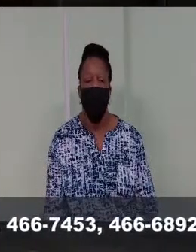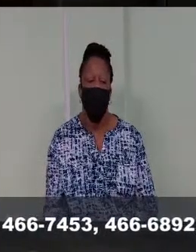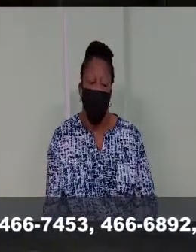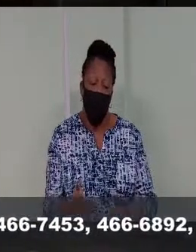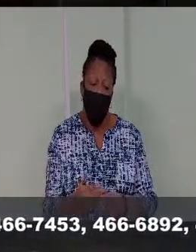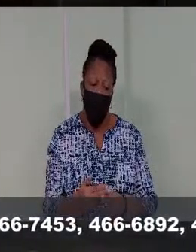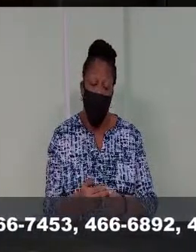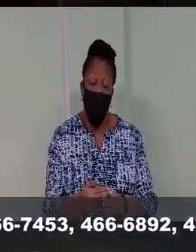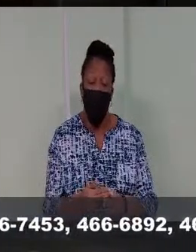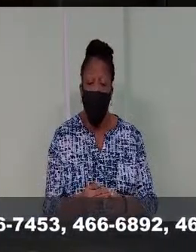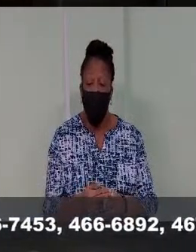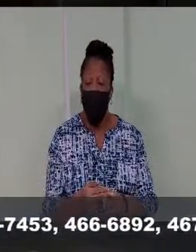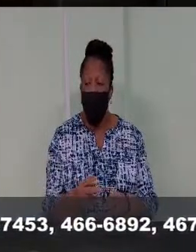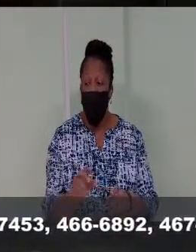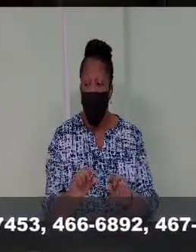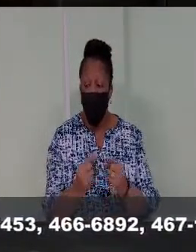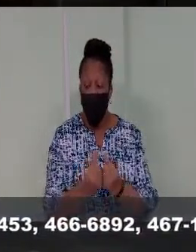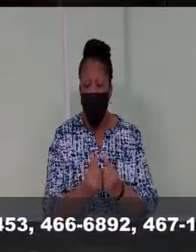population.